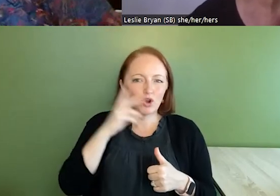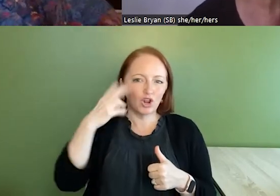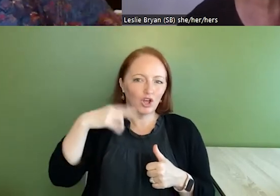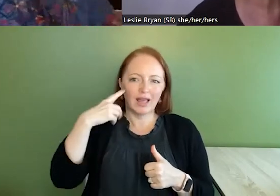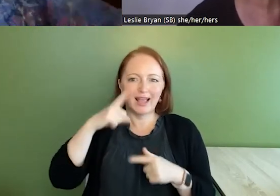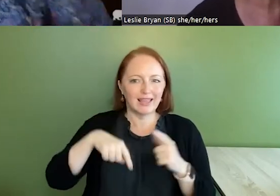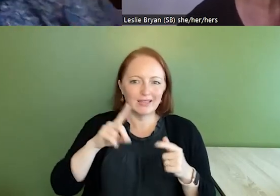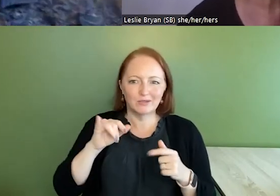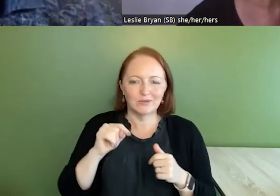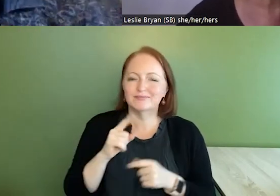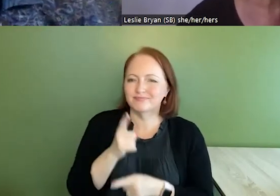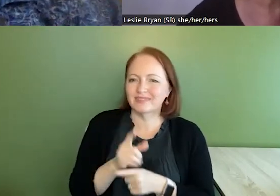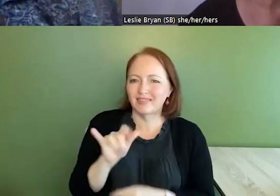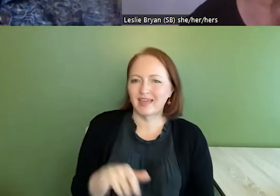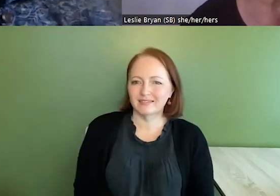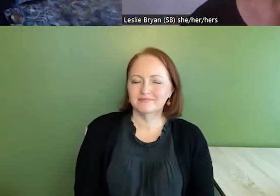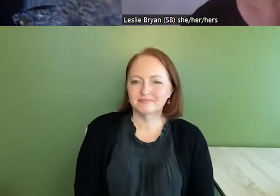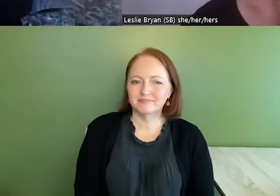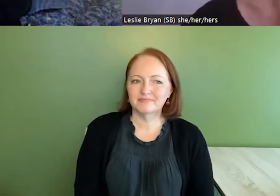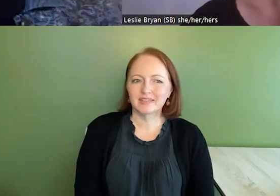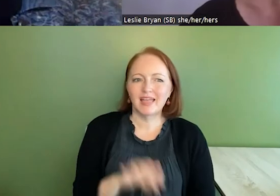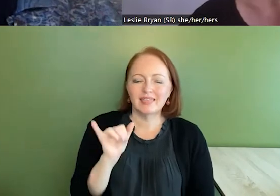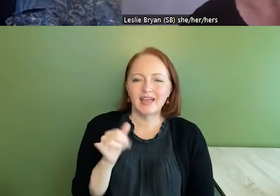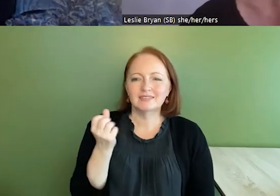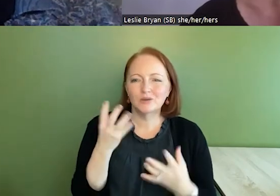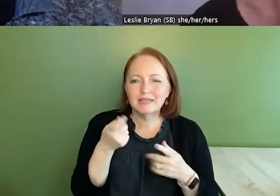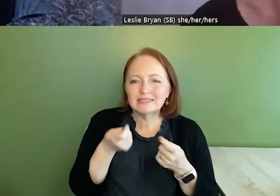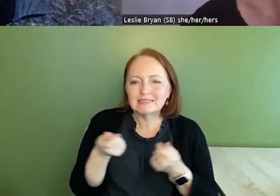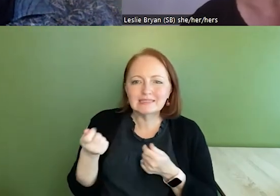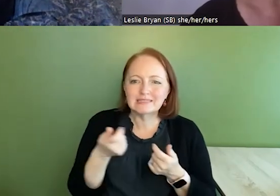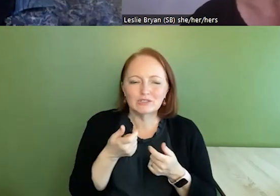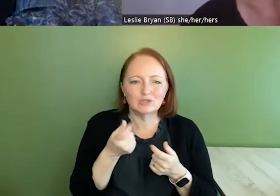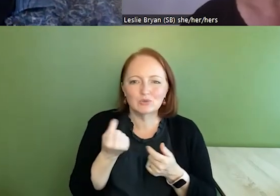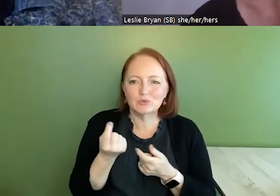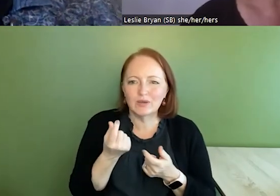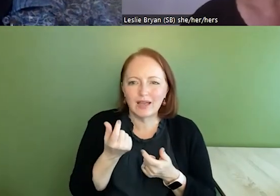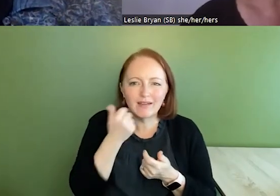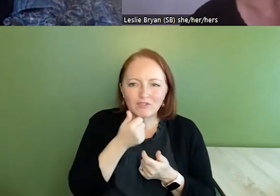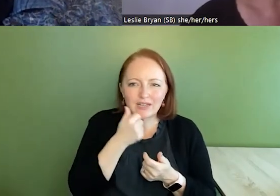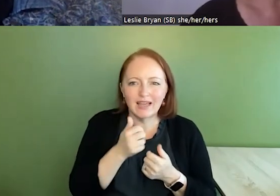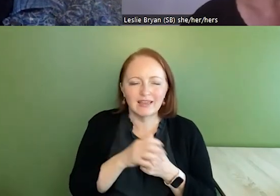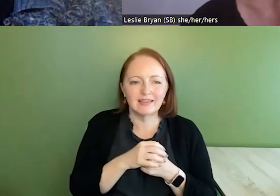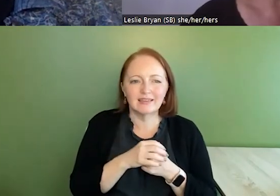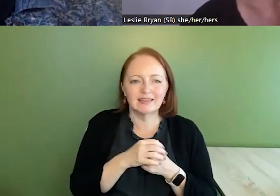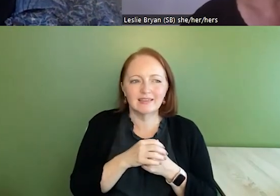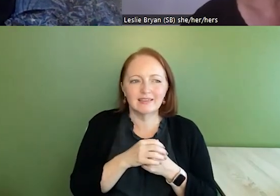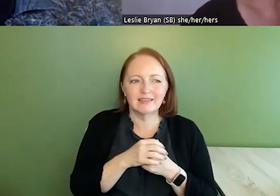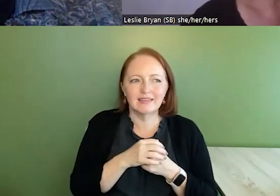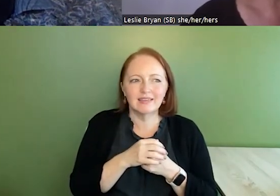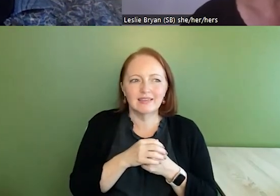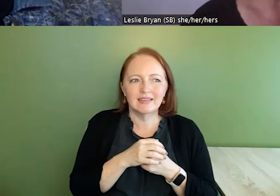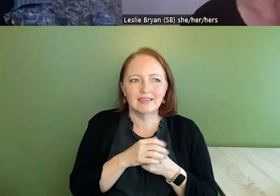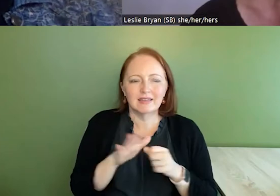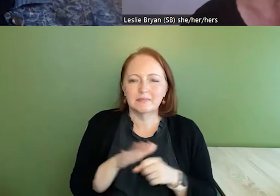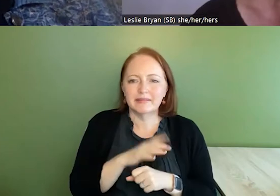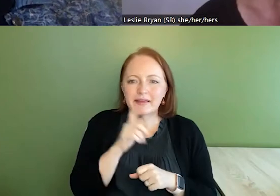do it. Yeah, exactly. Yeah. There's so many little tasks we do every day that are either completely